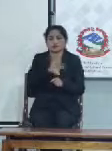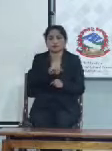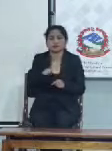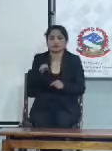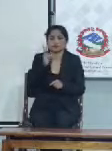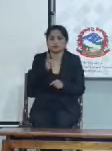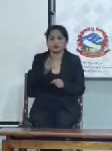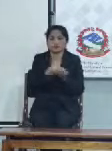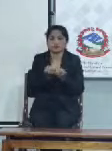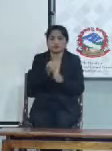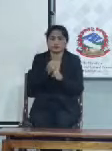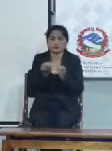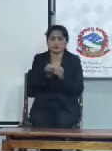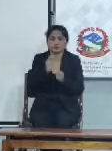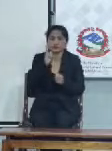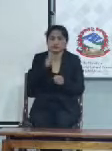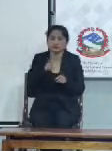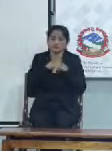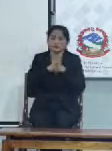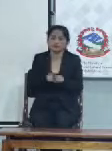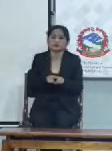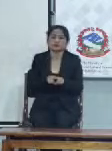Along with that,